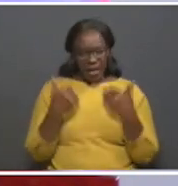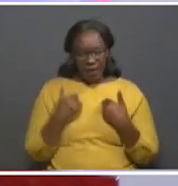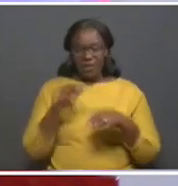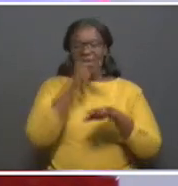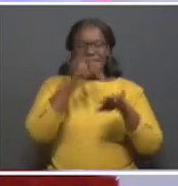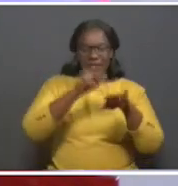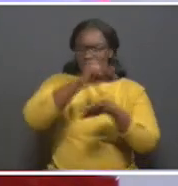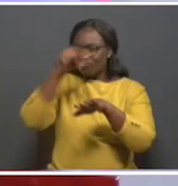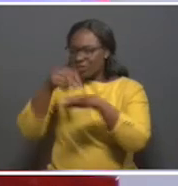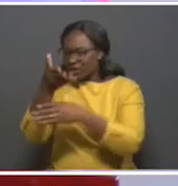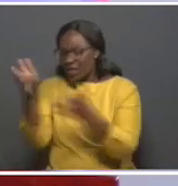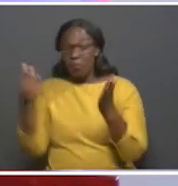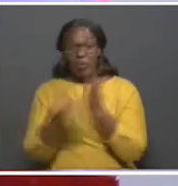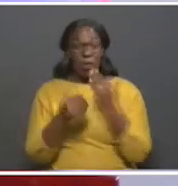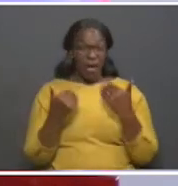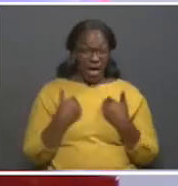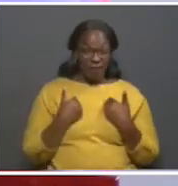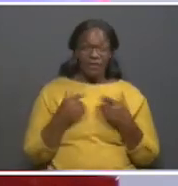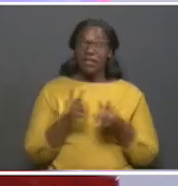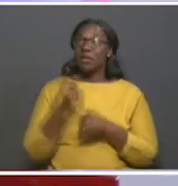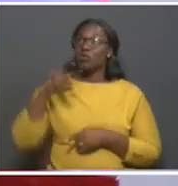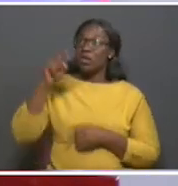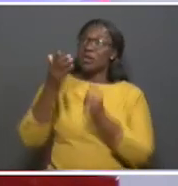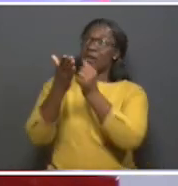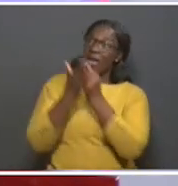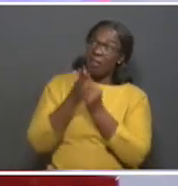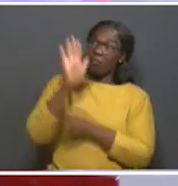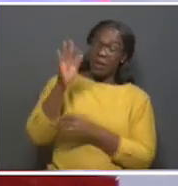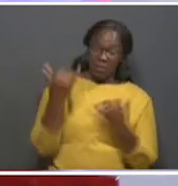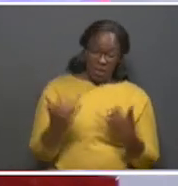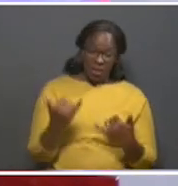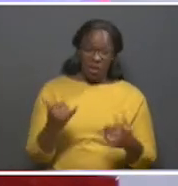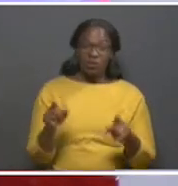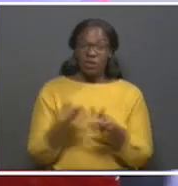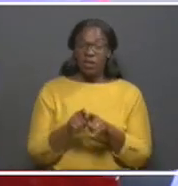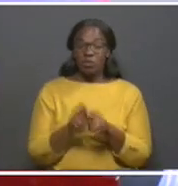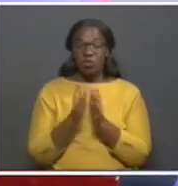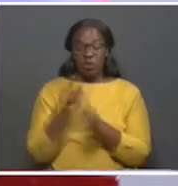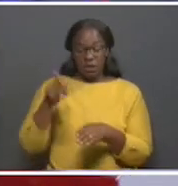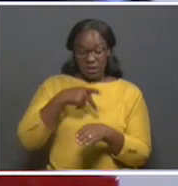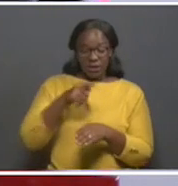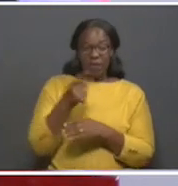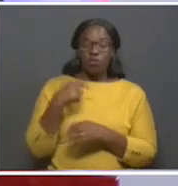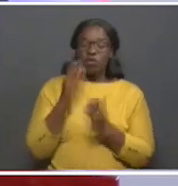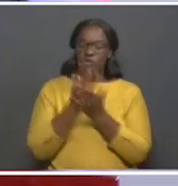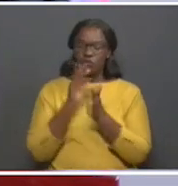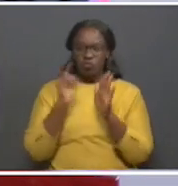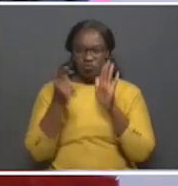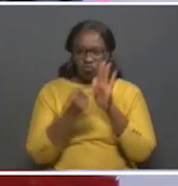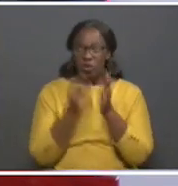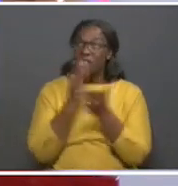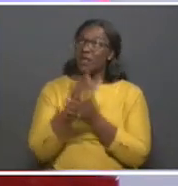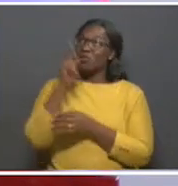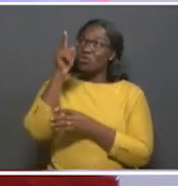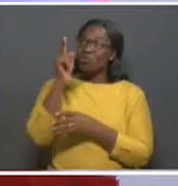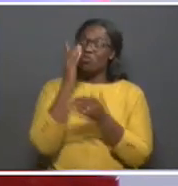Nations are in trouble, oh God. We need your help in this time. And so with the psalmist, we acknowledge that you